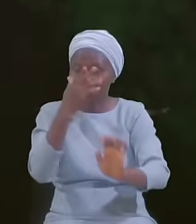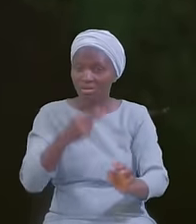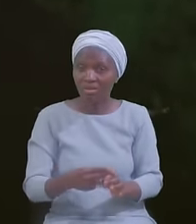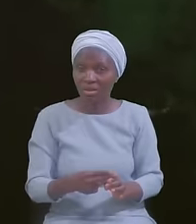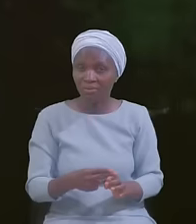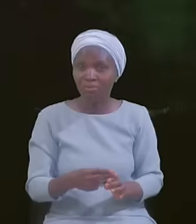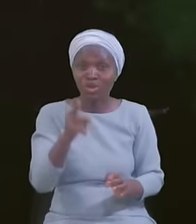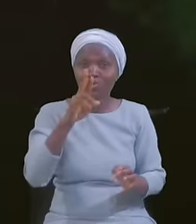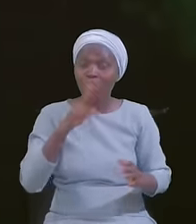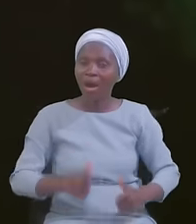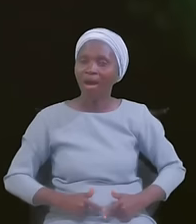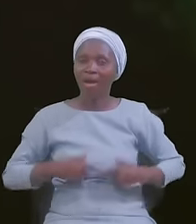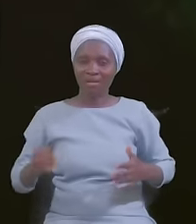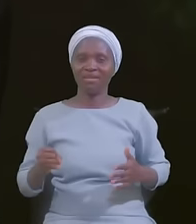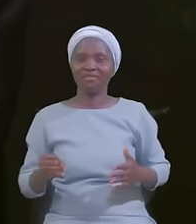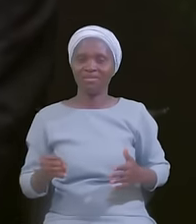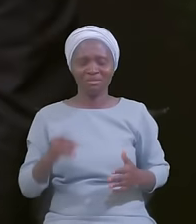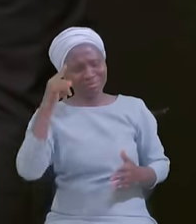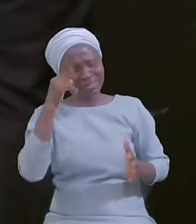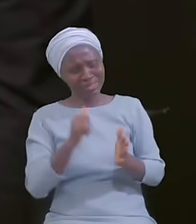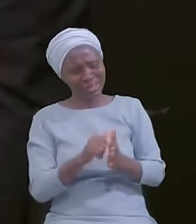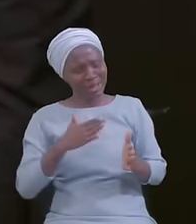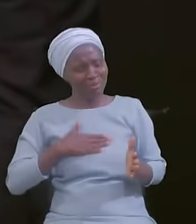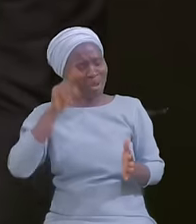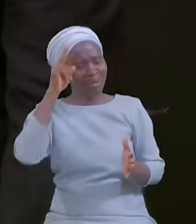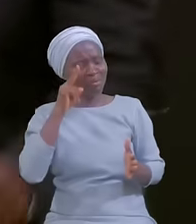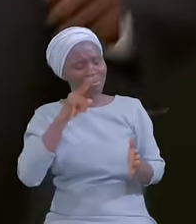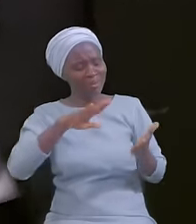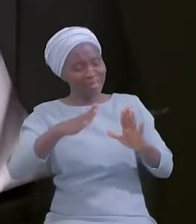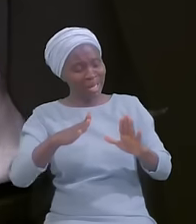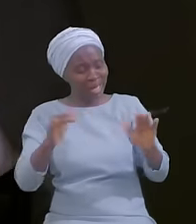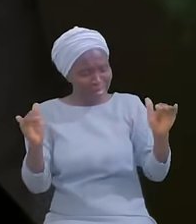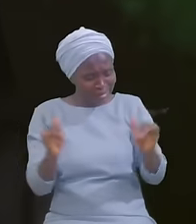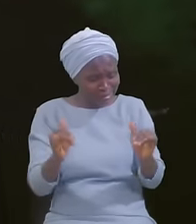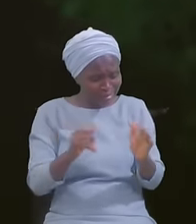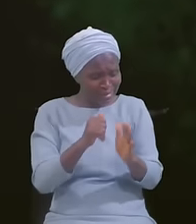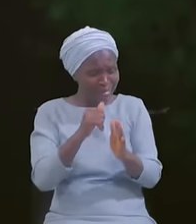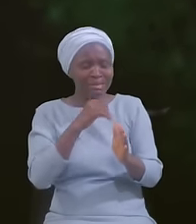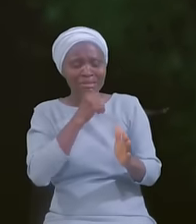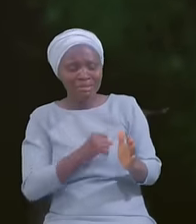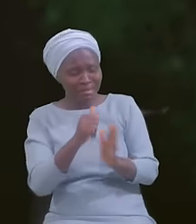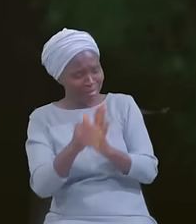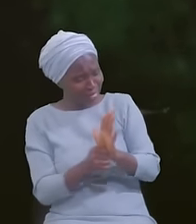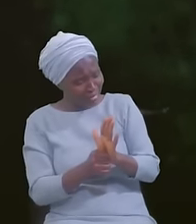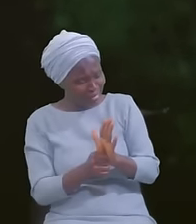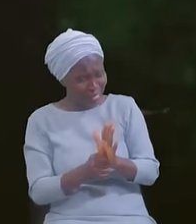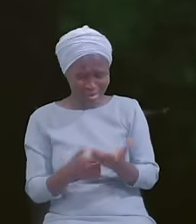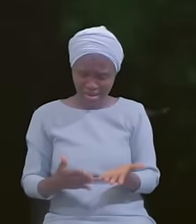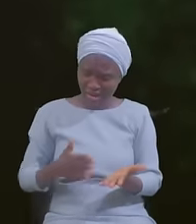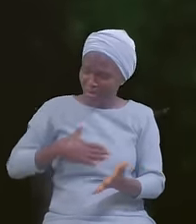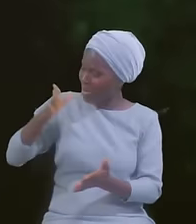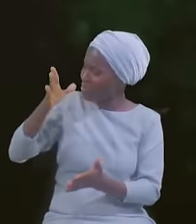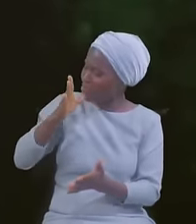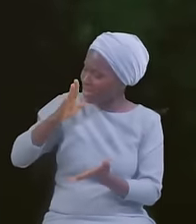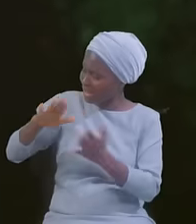Uncle died at this age. Cousin died at this age. Mama died at this age.